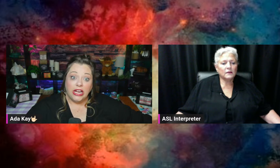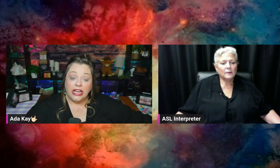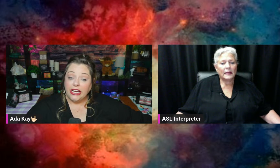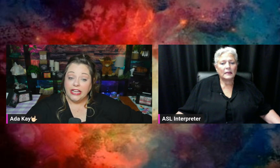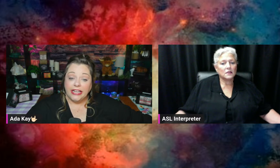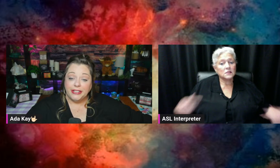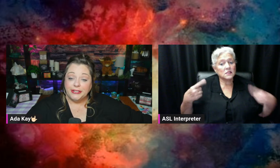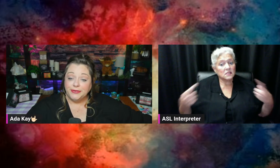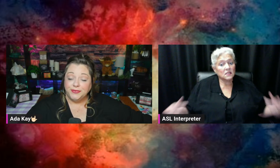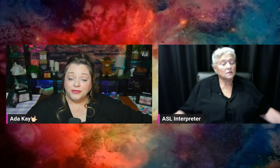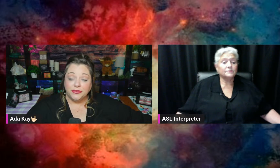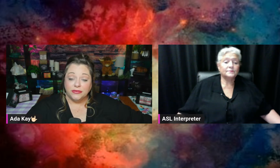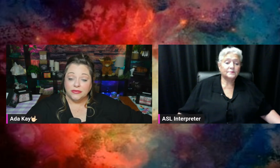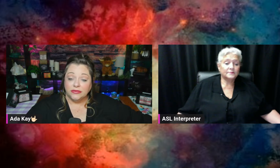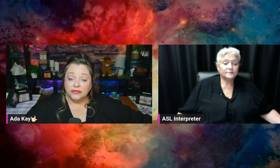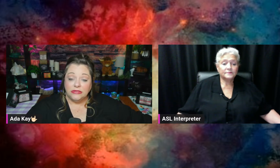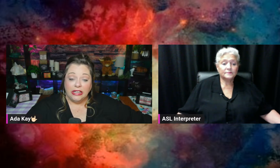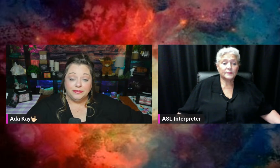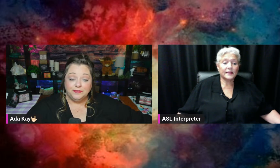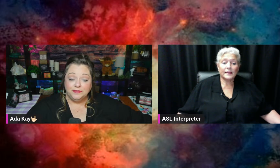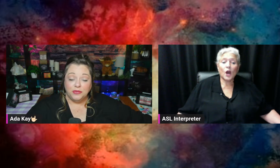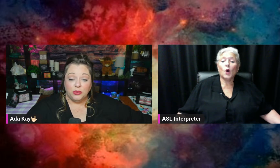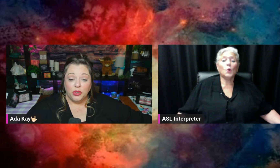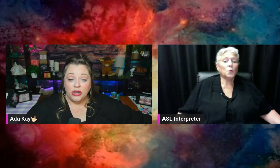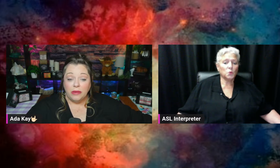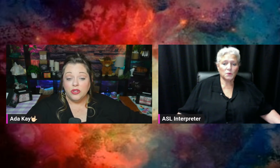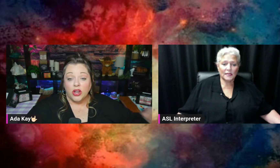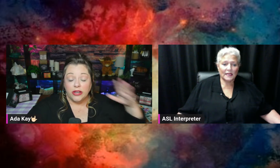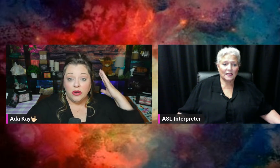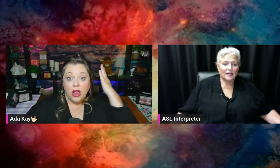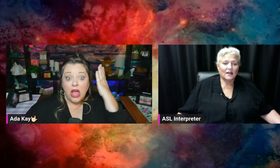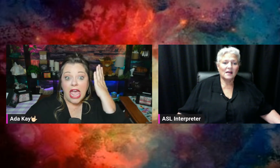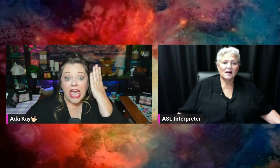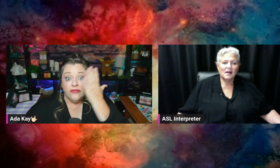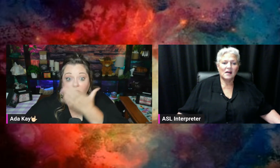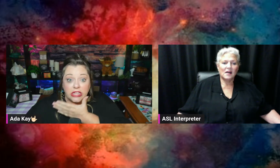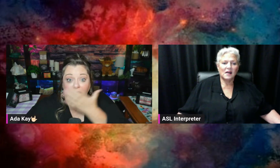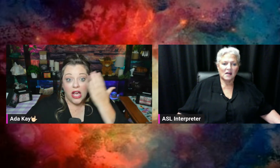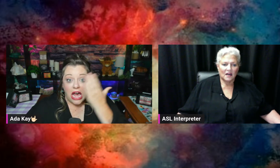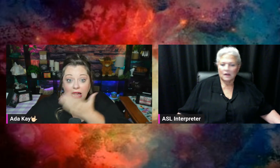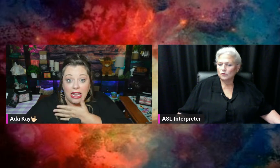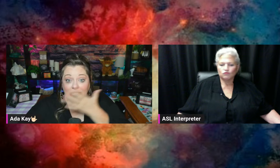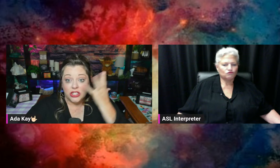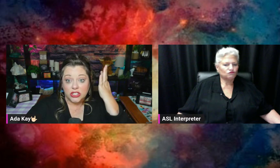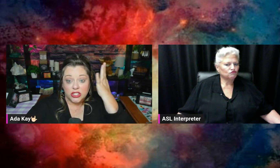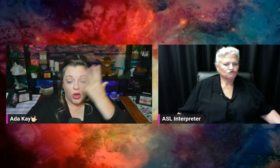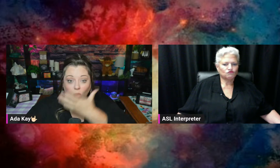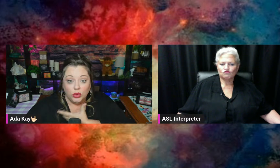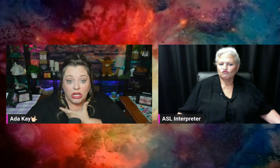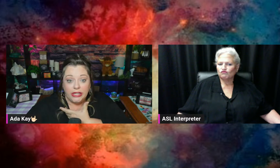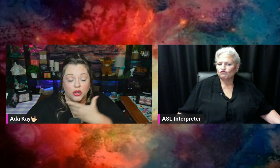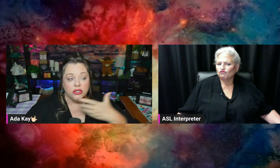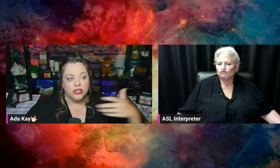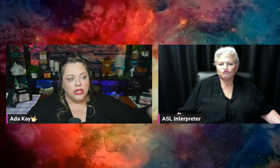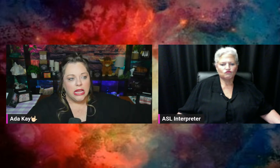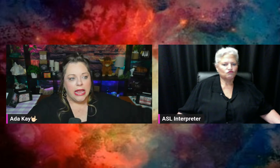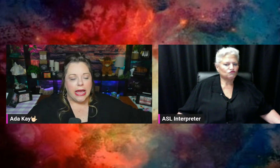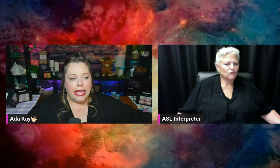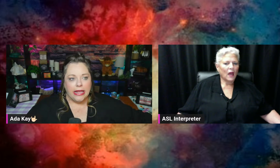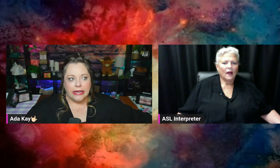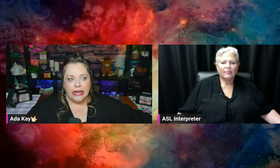full beat in a minute because this is it. yep. But I'm talking everything, eyelashes, the whole 9